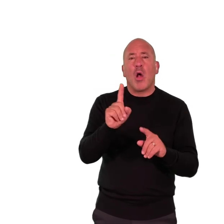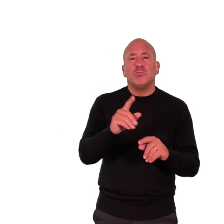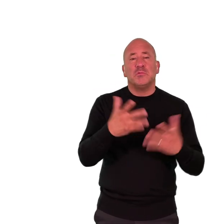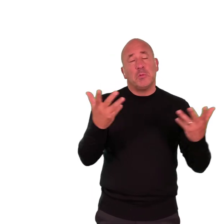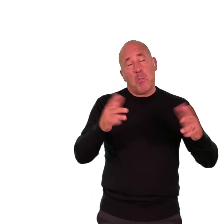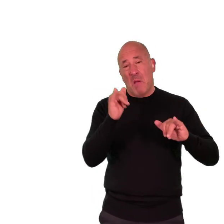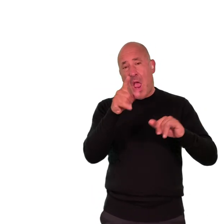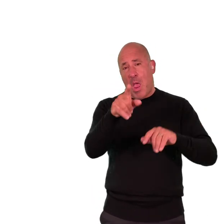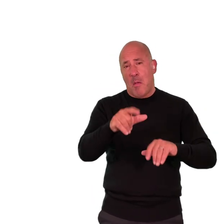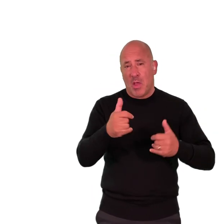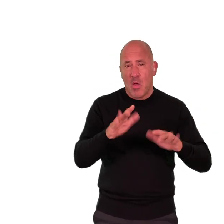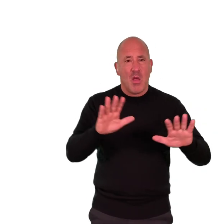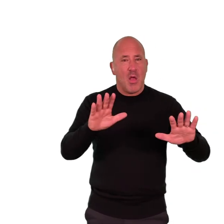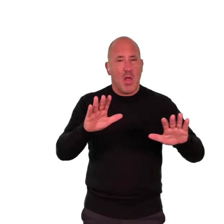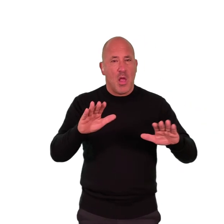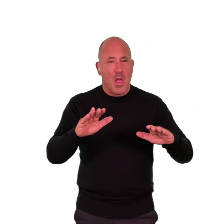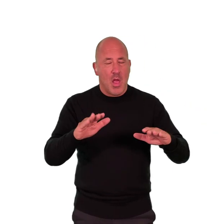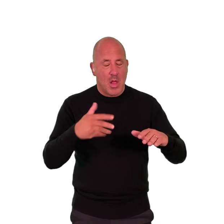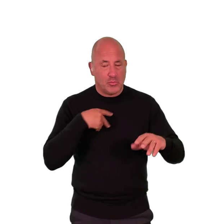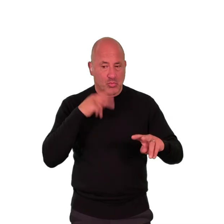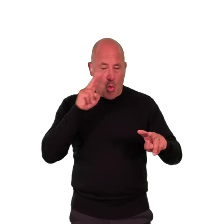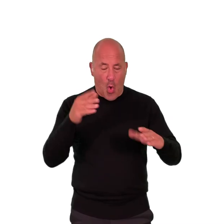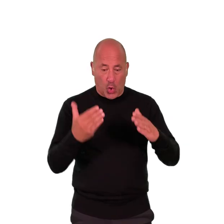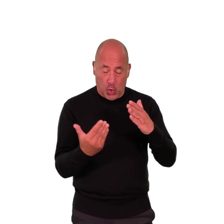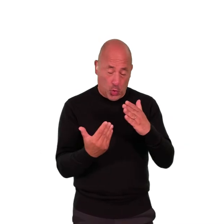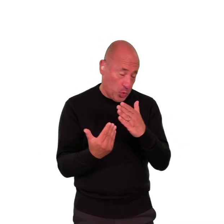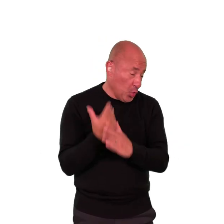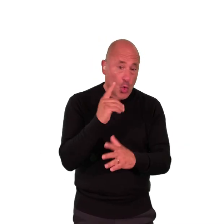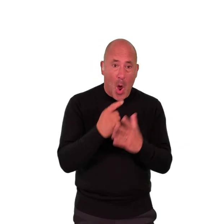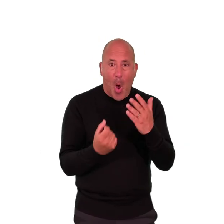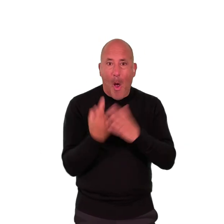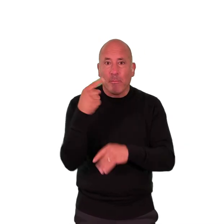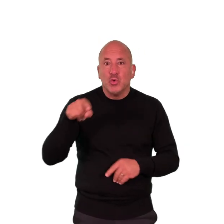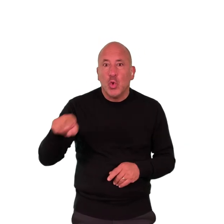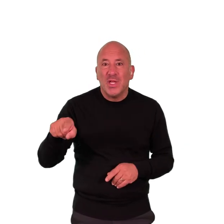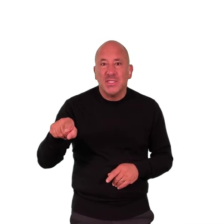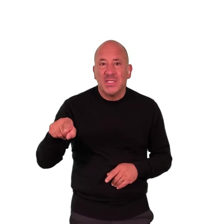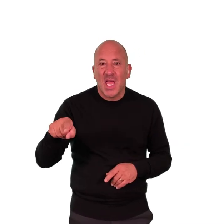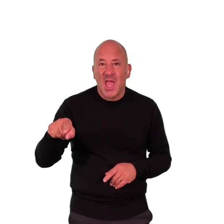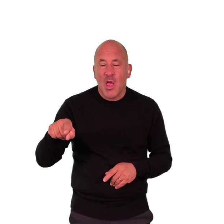practice. And this opportunity might only be available for a limited time.